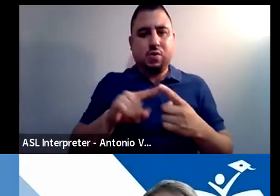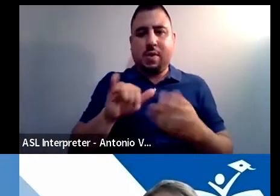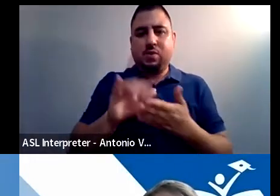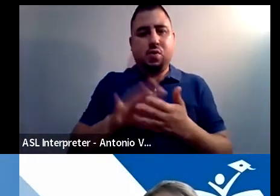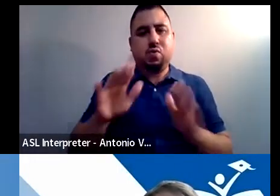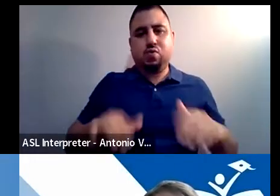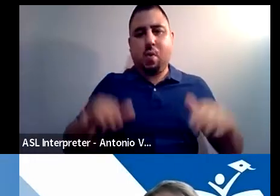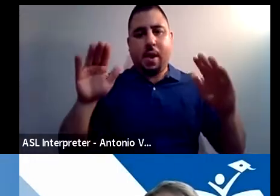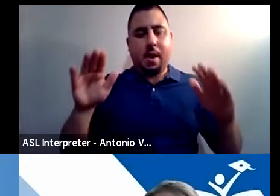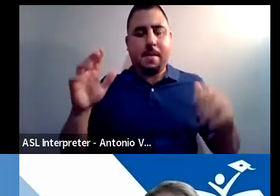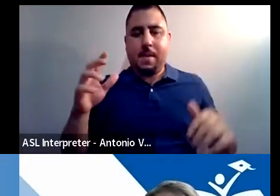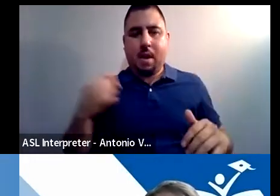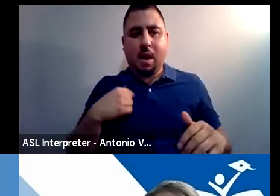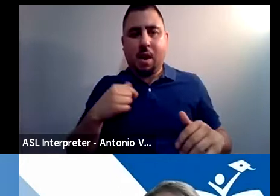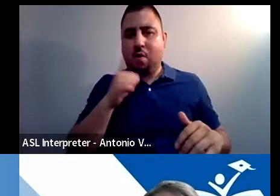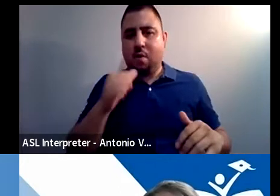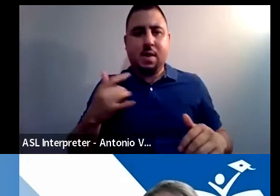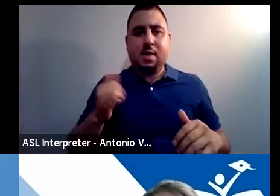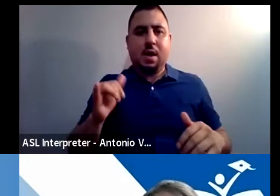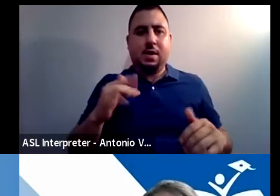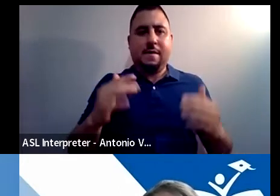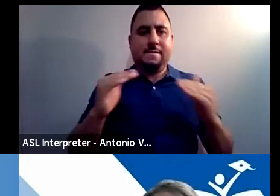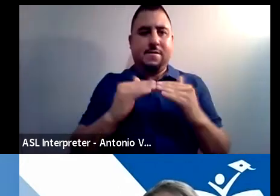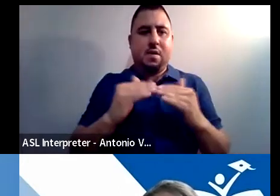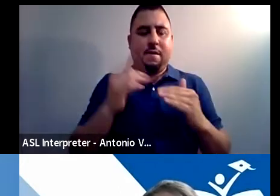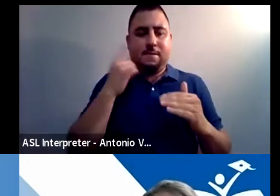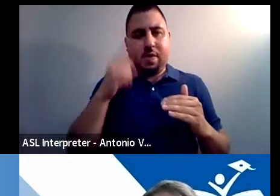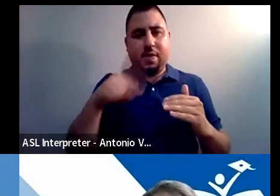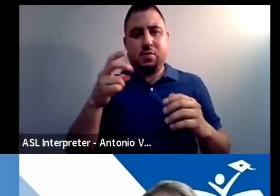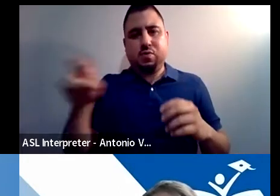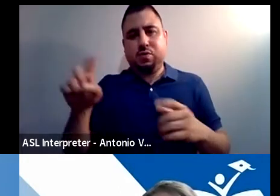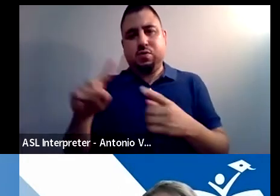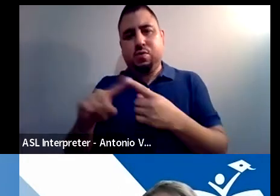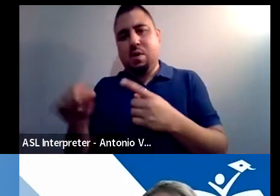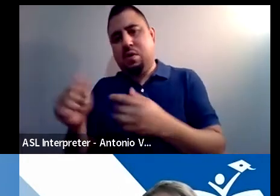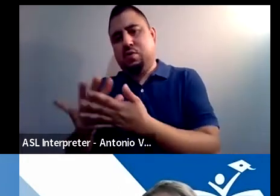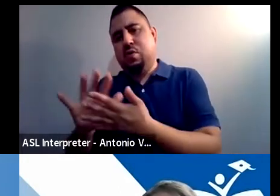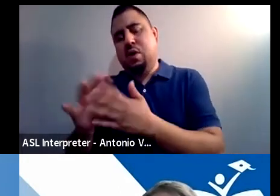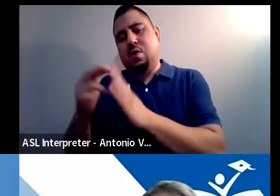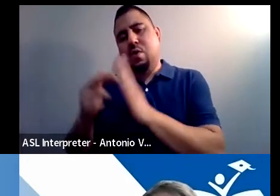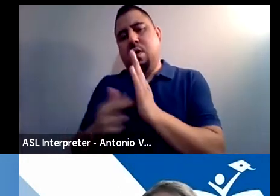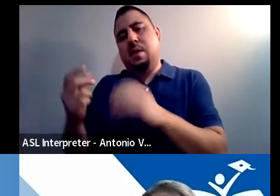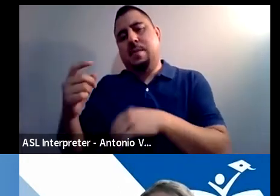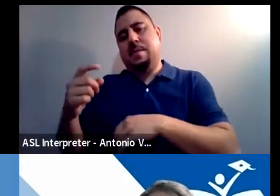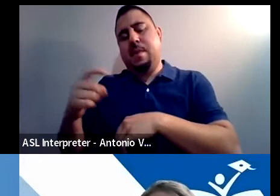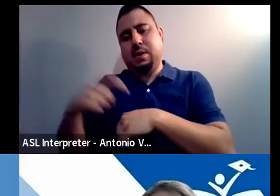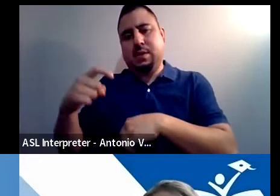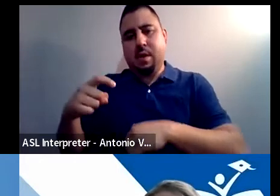up. I don't feel as though it's fair for them to go to another school, and I roll them on time.